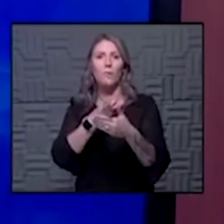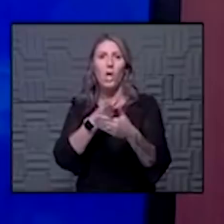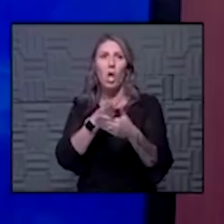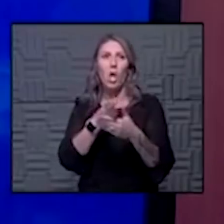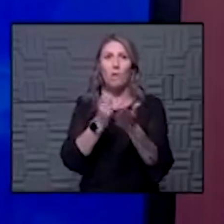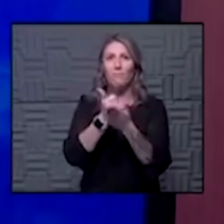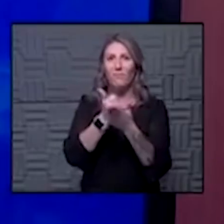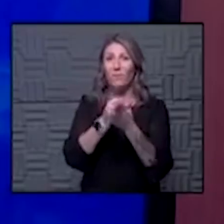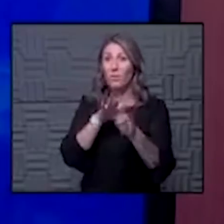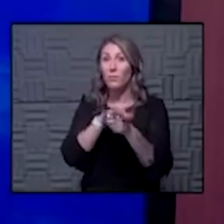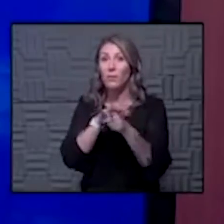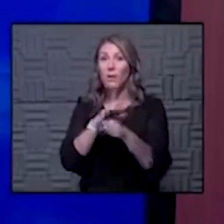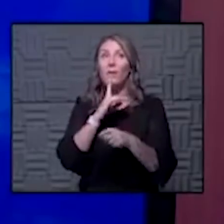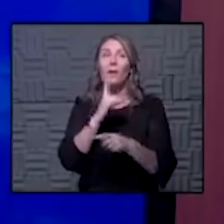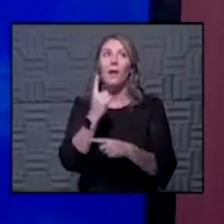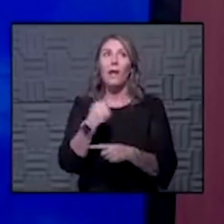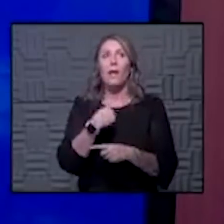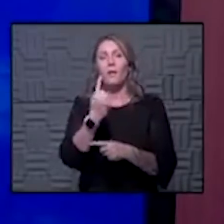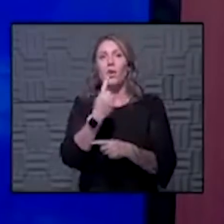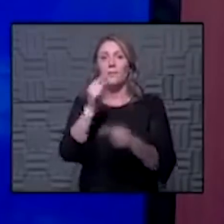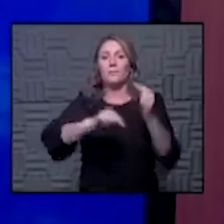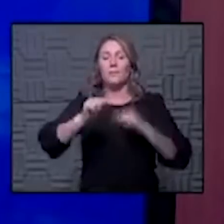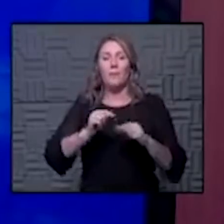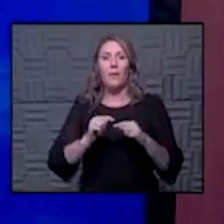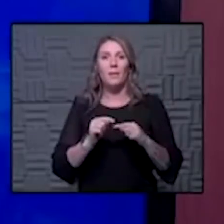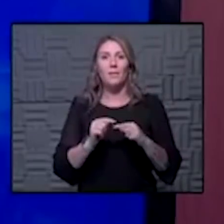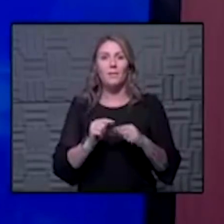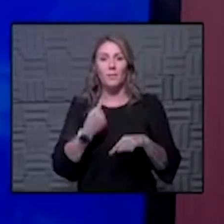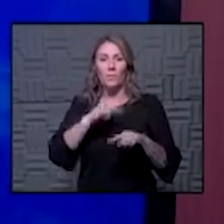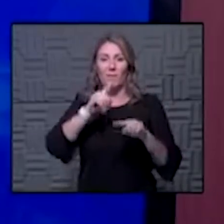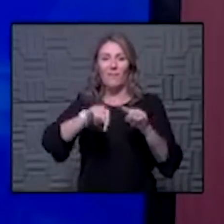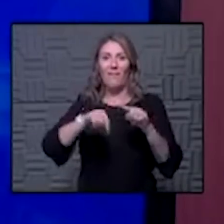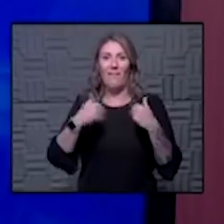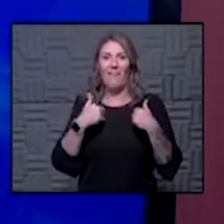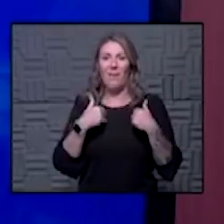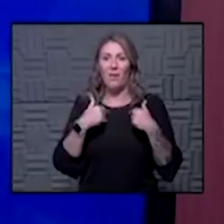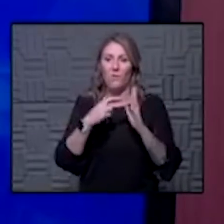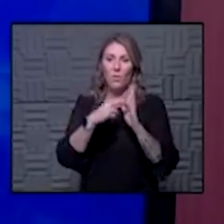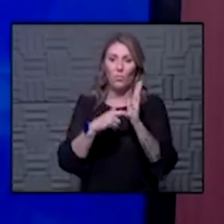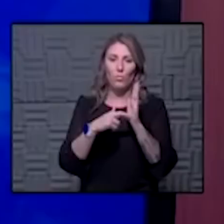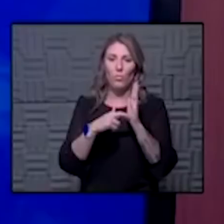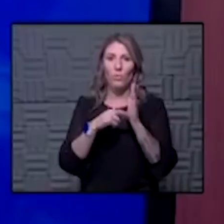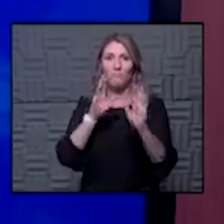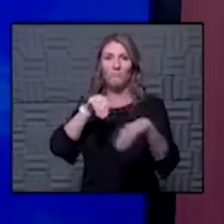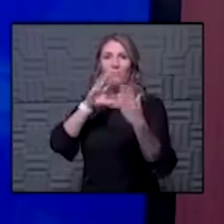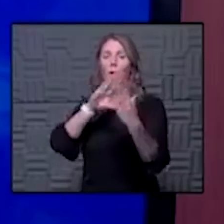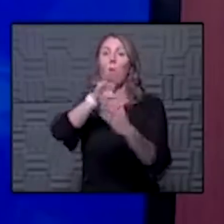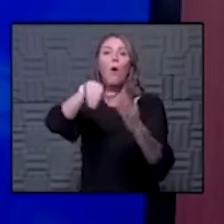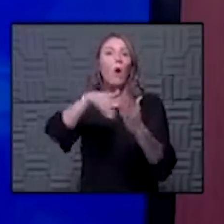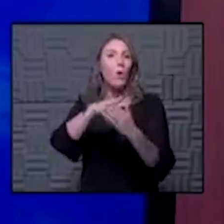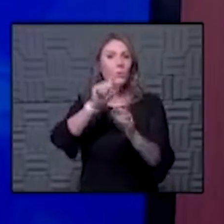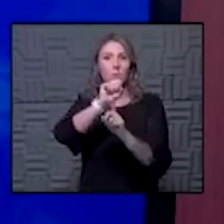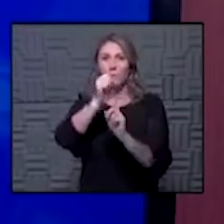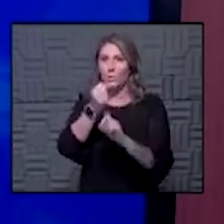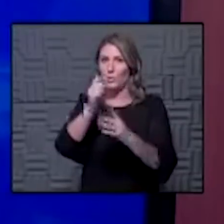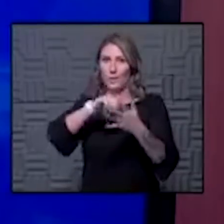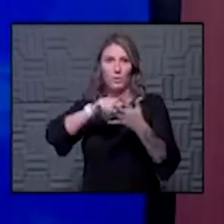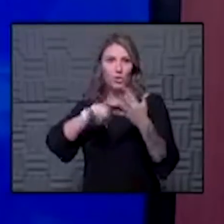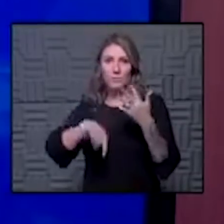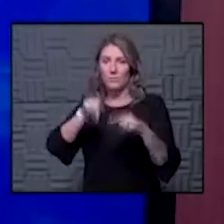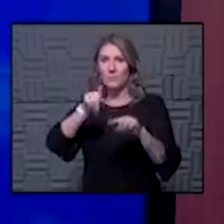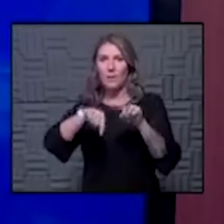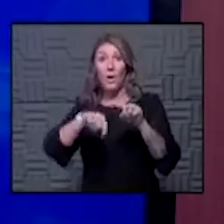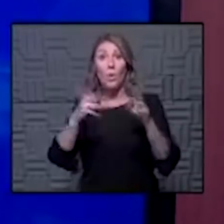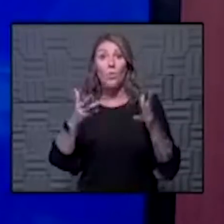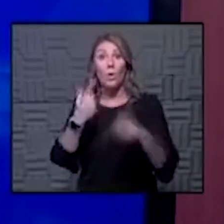enough, I think I always come back to we can't have a rule that will address every situation. And what we